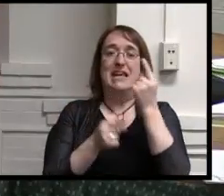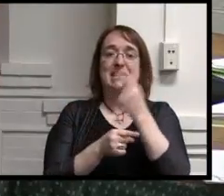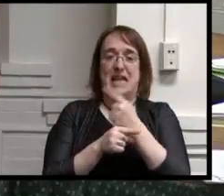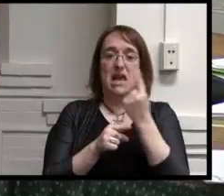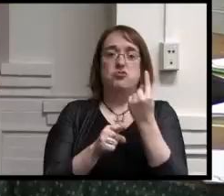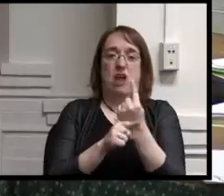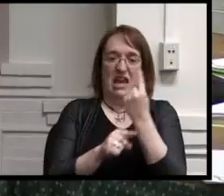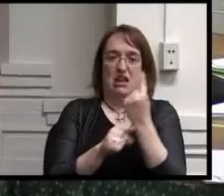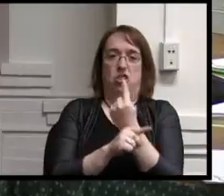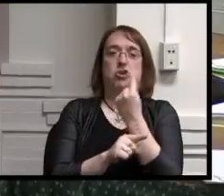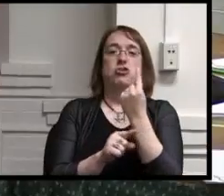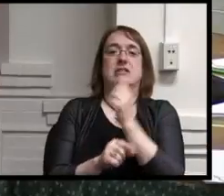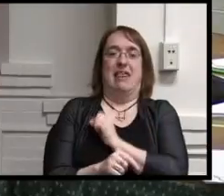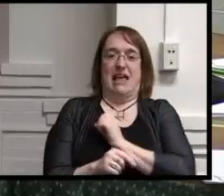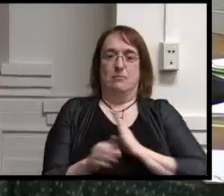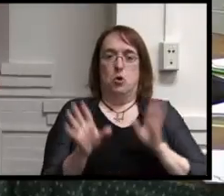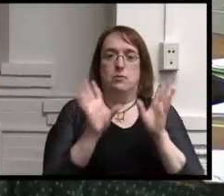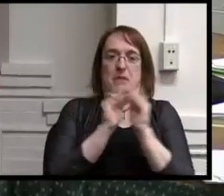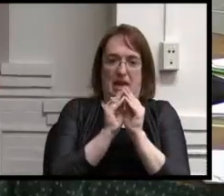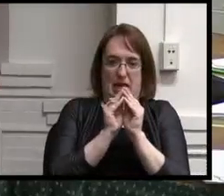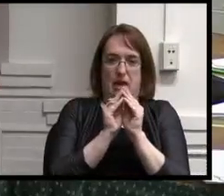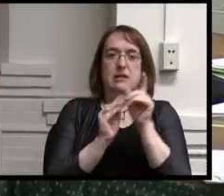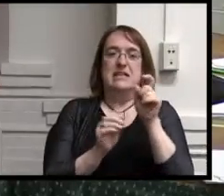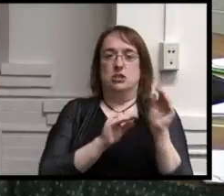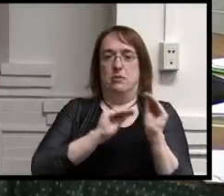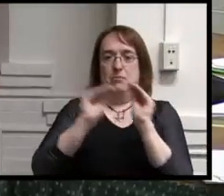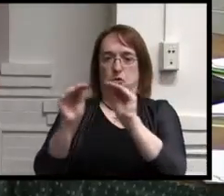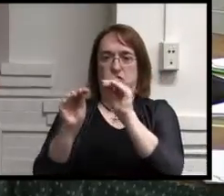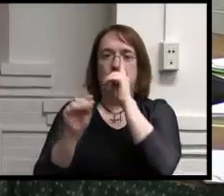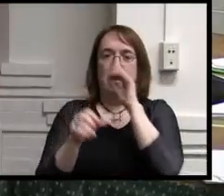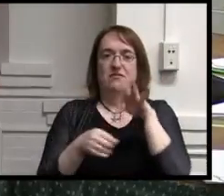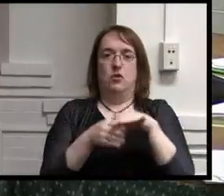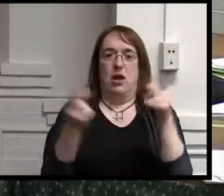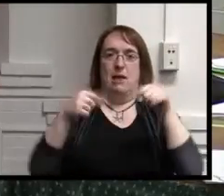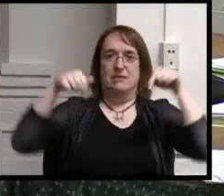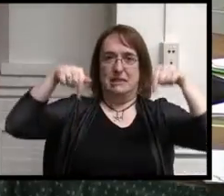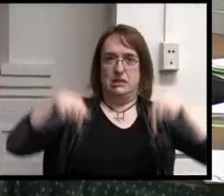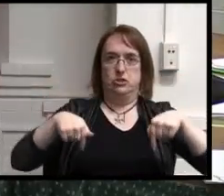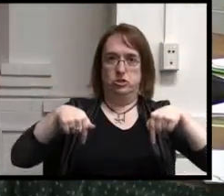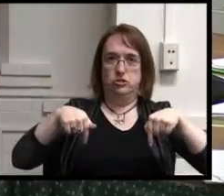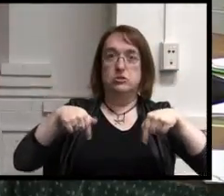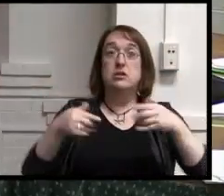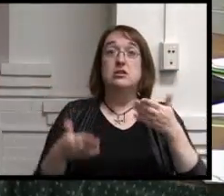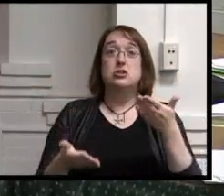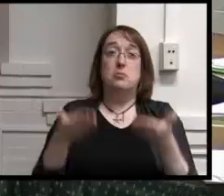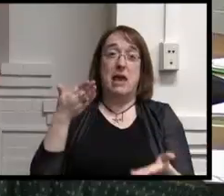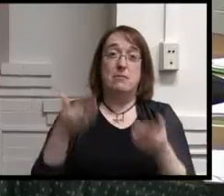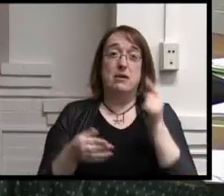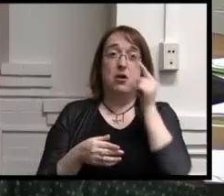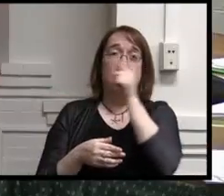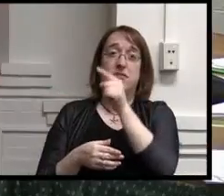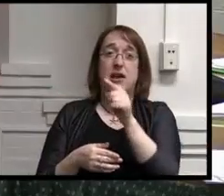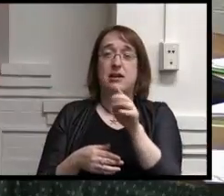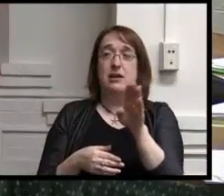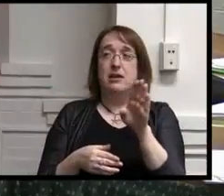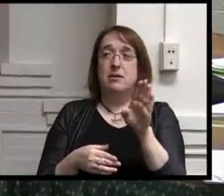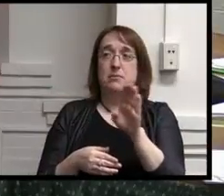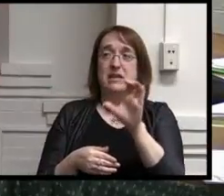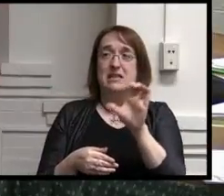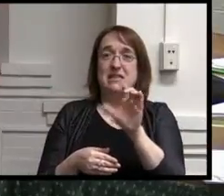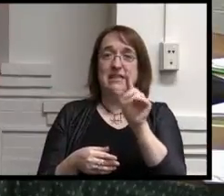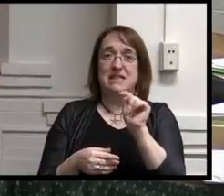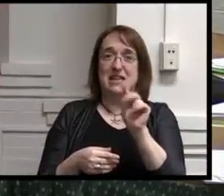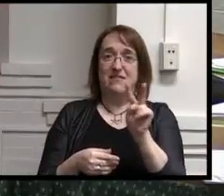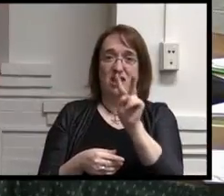regular meeting, because they'll be voting here. And it's been suggested that maybe we could do it at the BCTV studio, if that's okay. that's